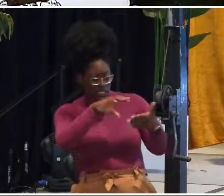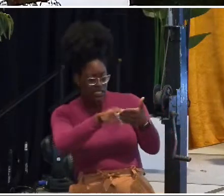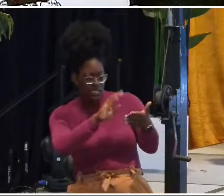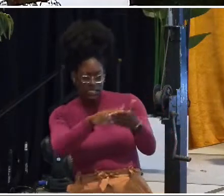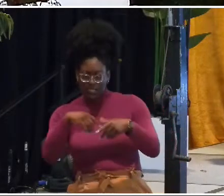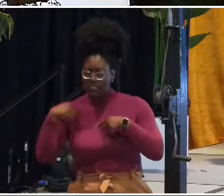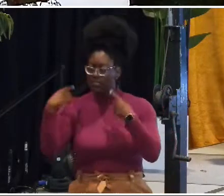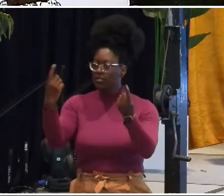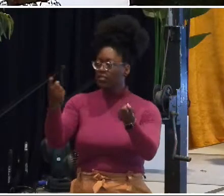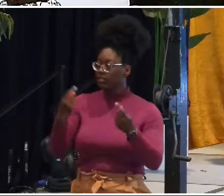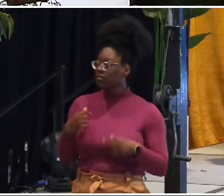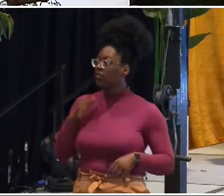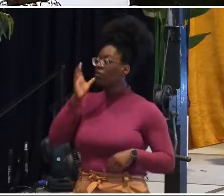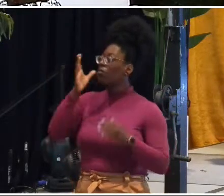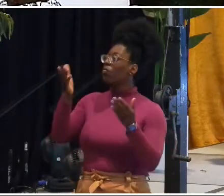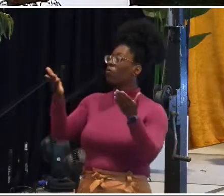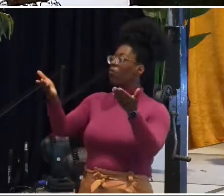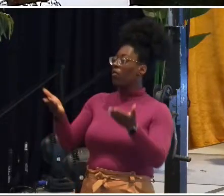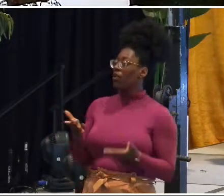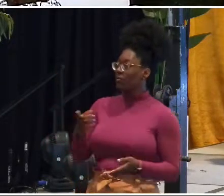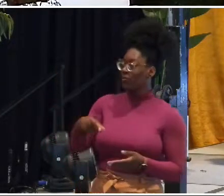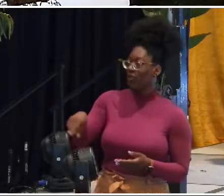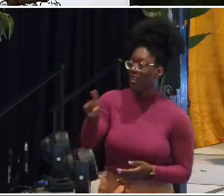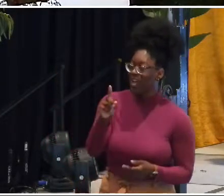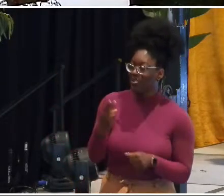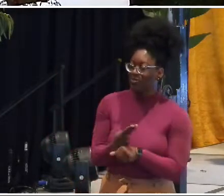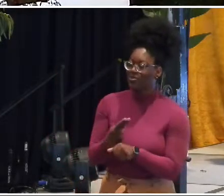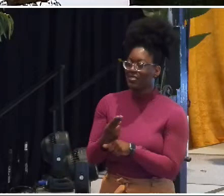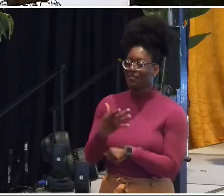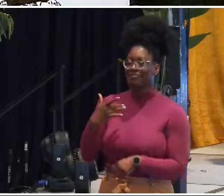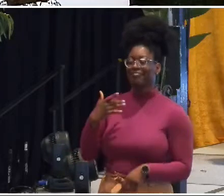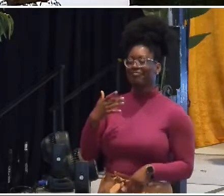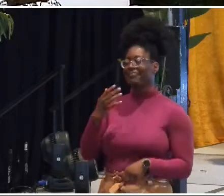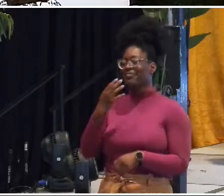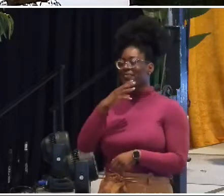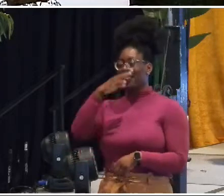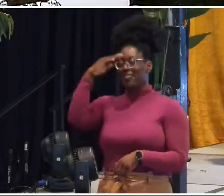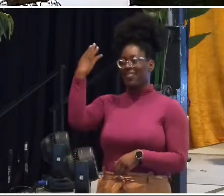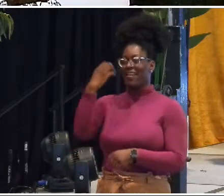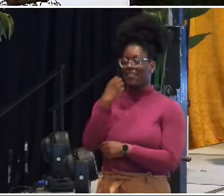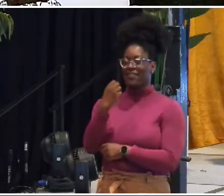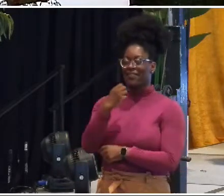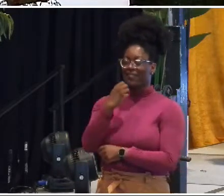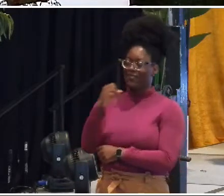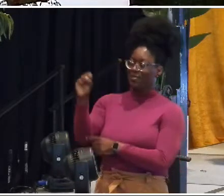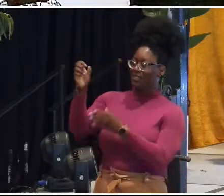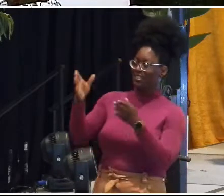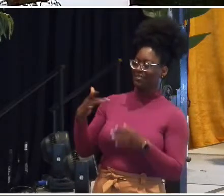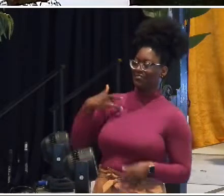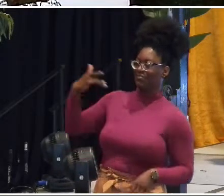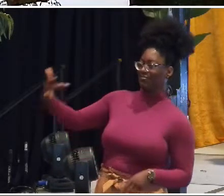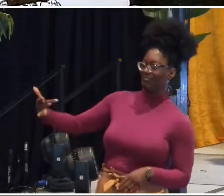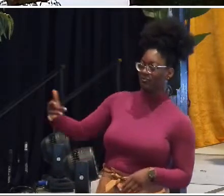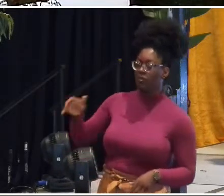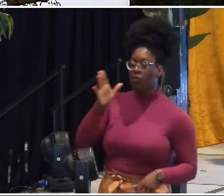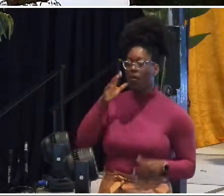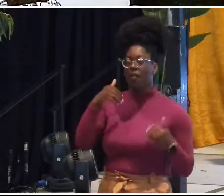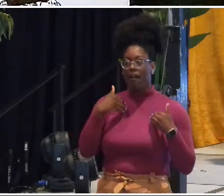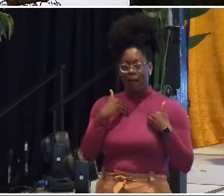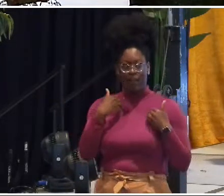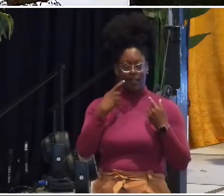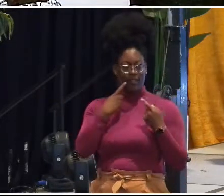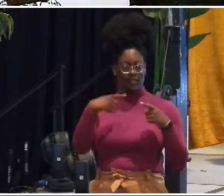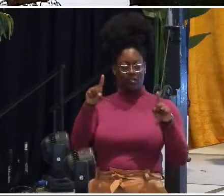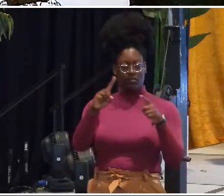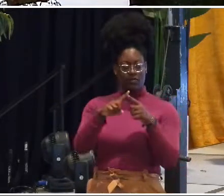you in a couple Black feminist ways. We'll have a land acknowledgement, a libation by Mama Zola. We'll have